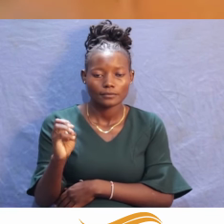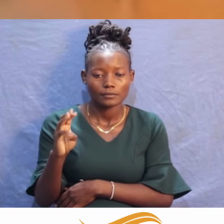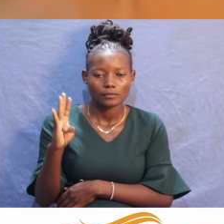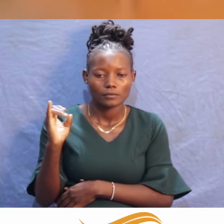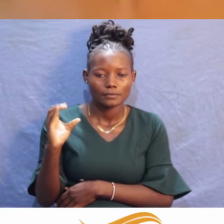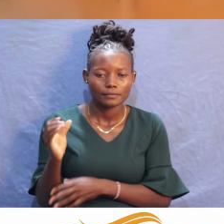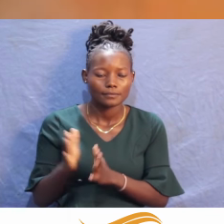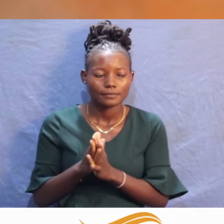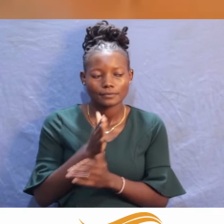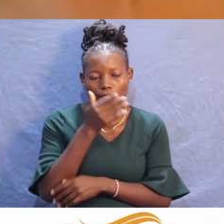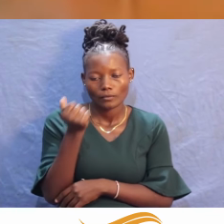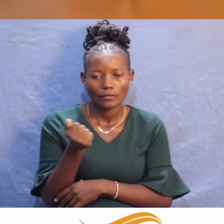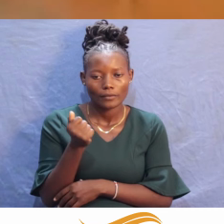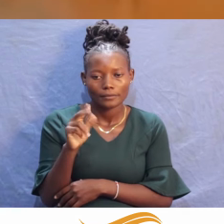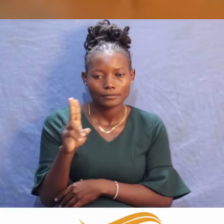to better